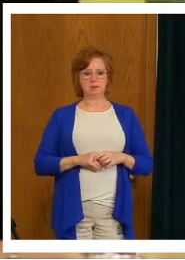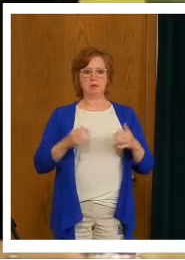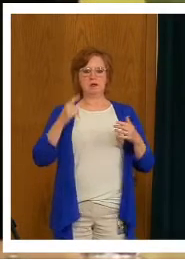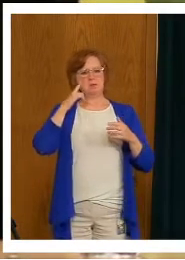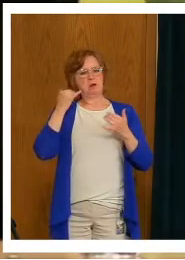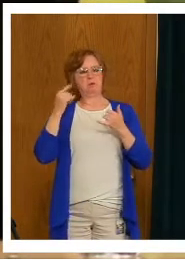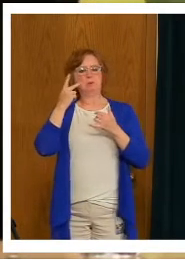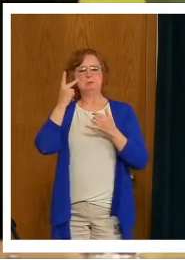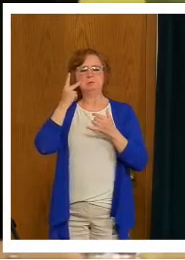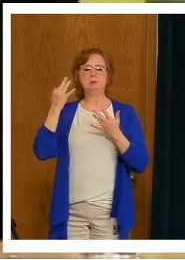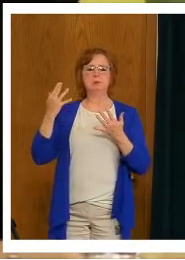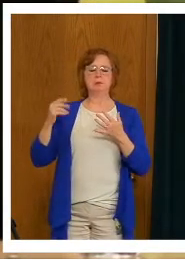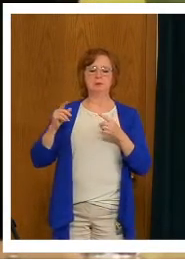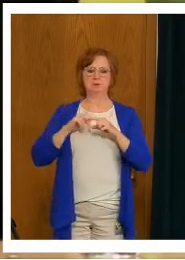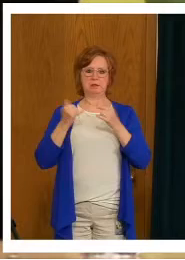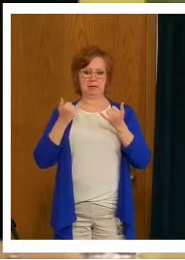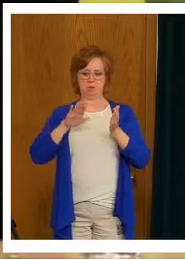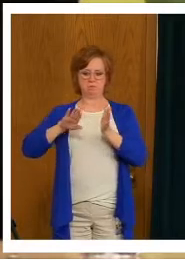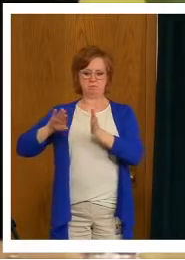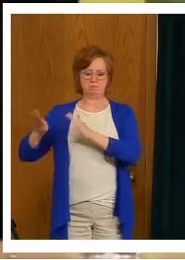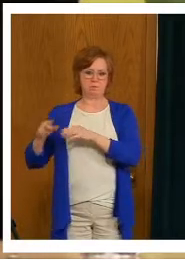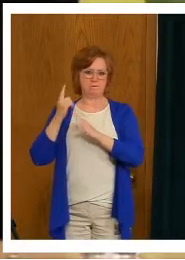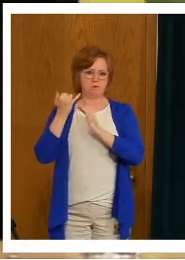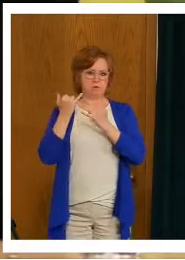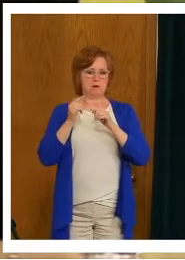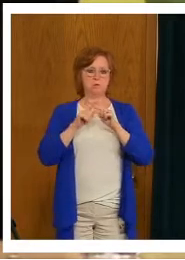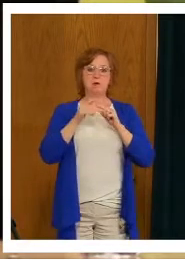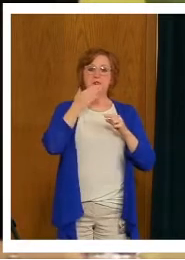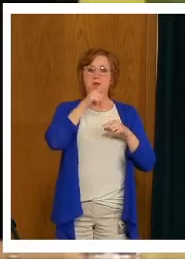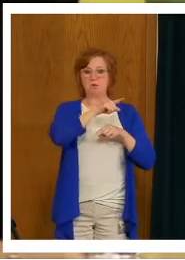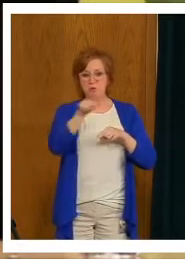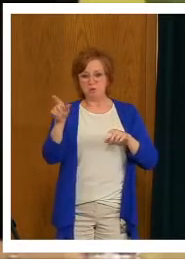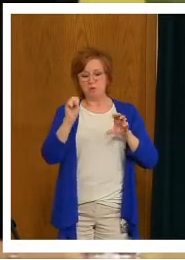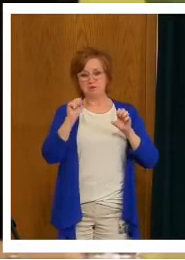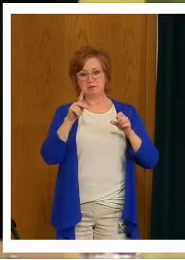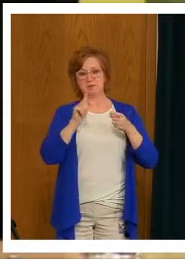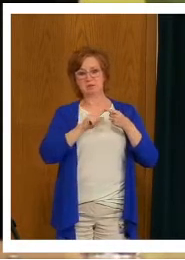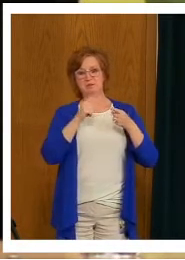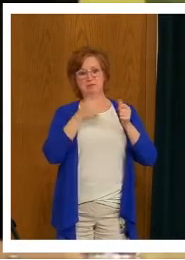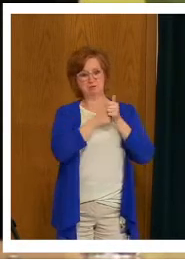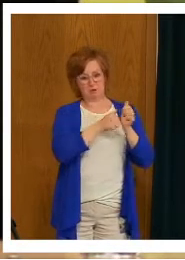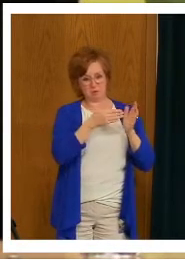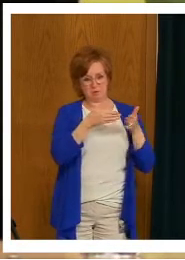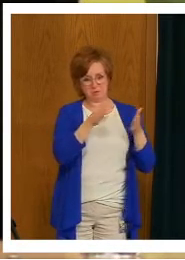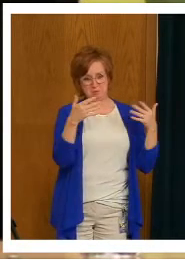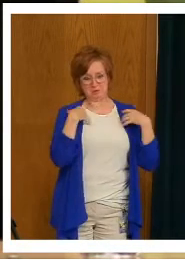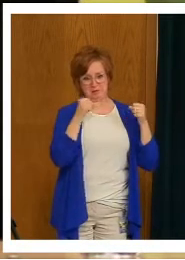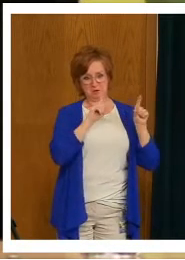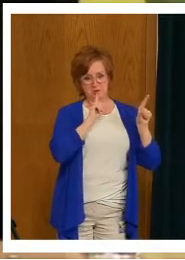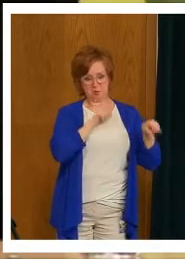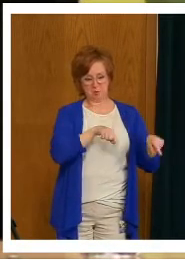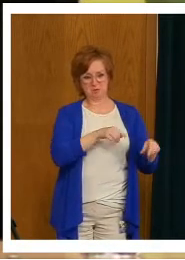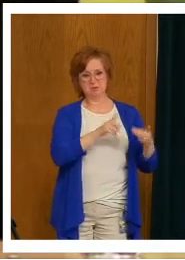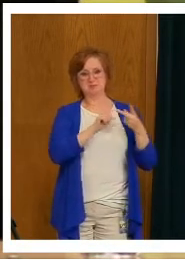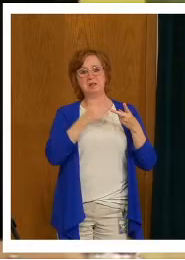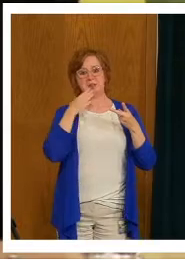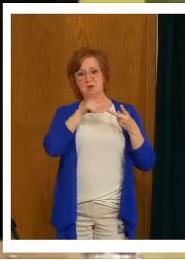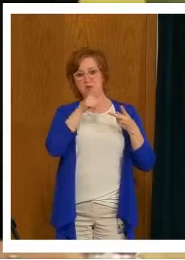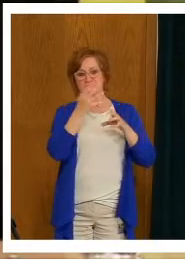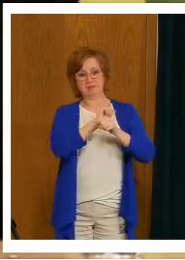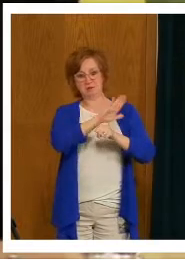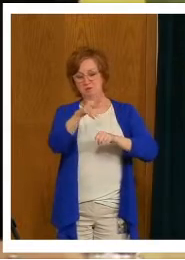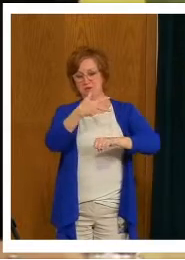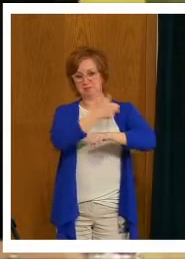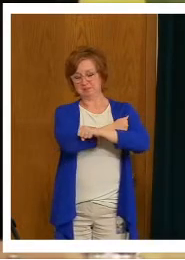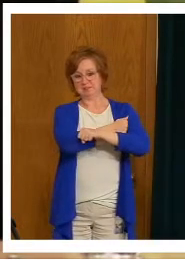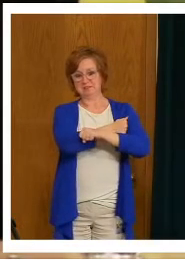Saskatchewan, for following all of the public health measures that are in place. Thank you, Saskatchewan, for going out and getting your vaccine when it's your turn, and let's keep